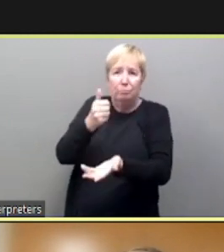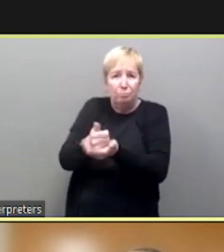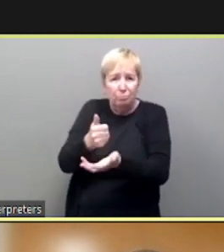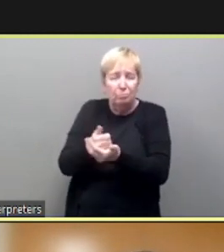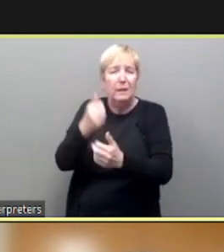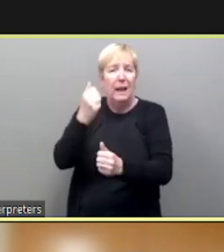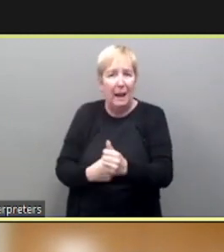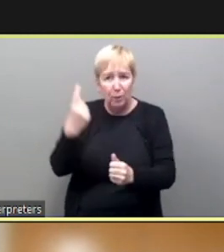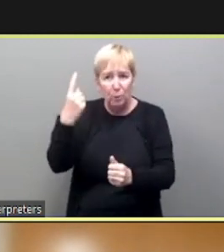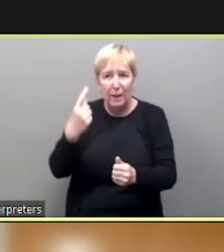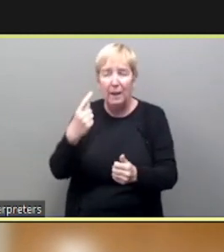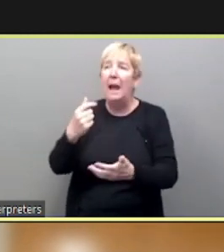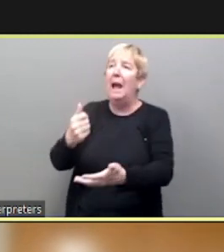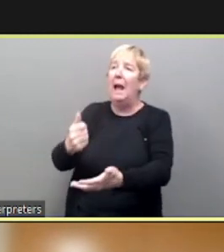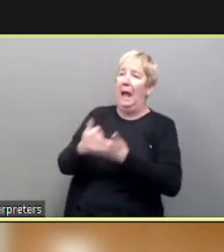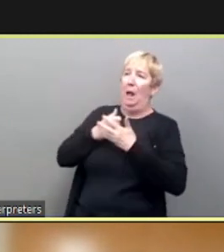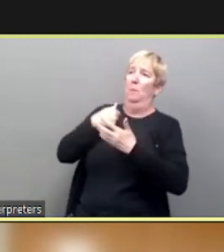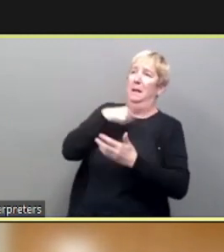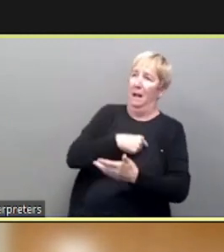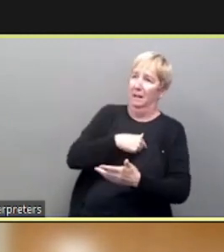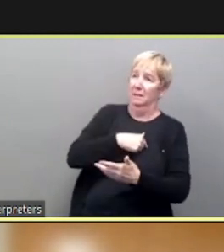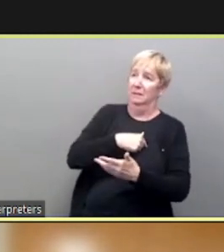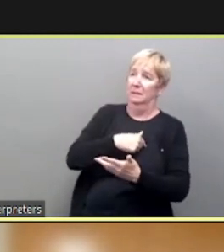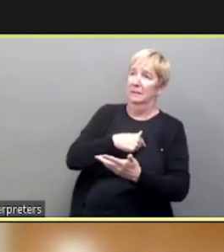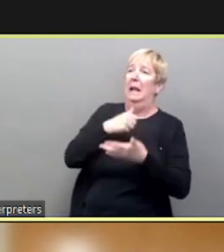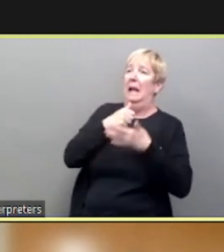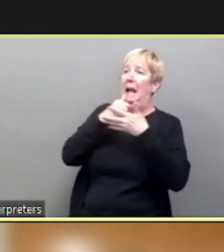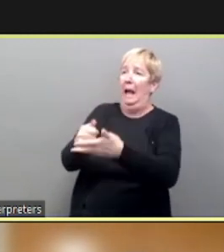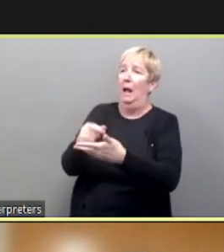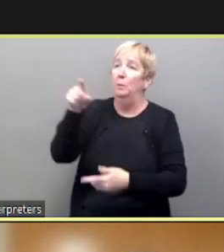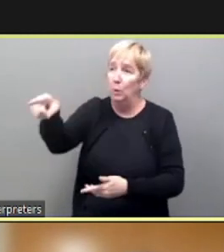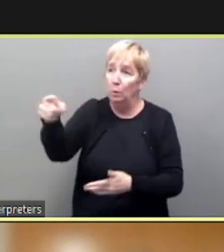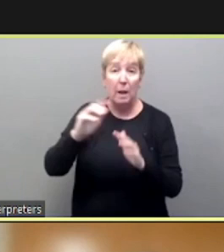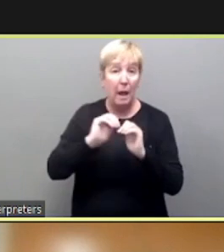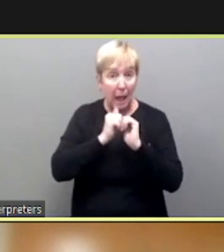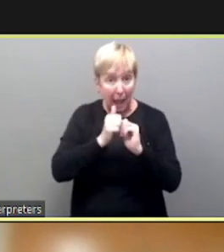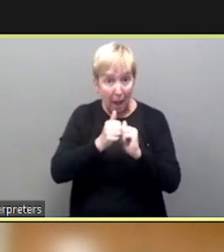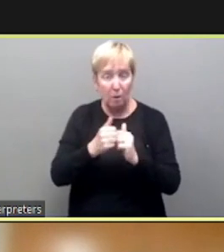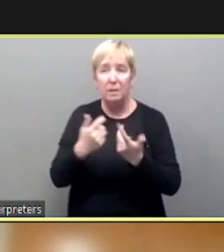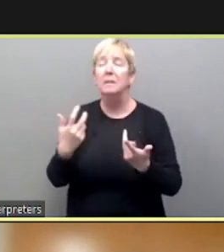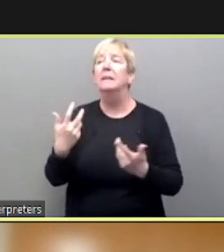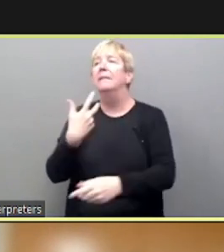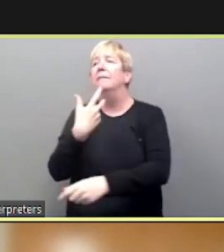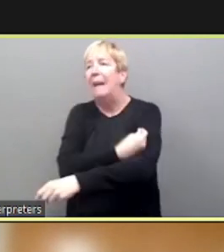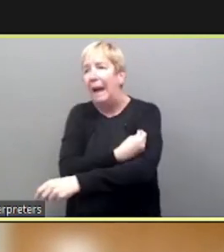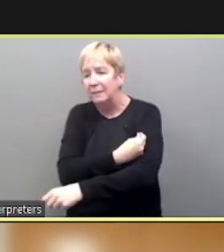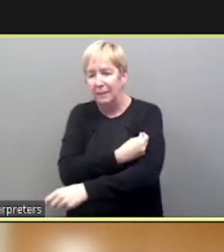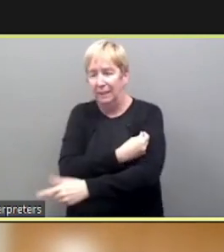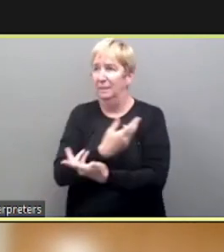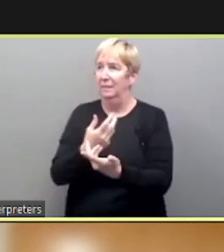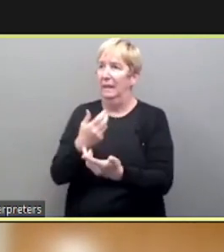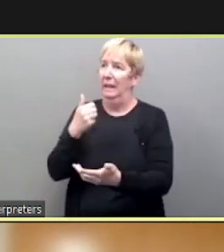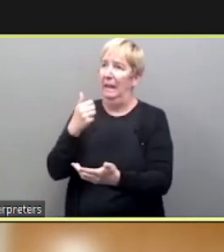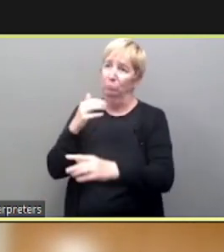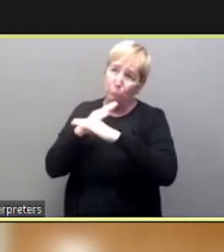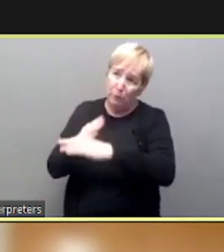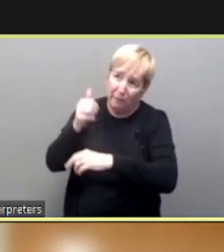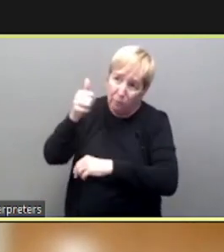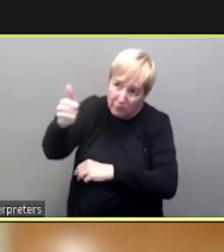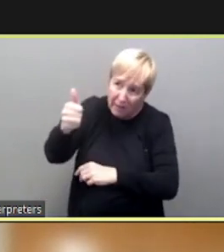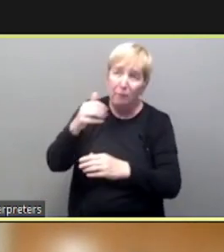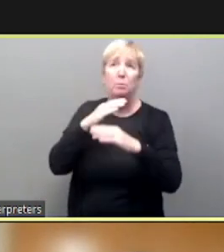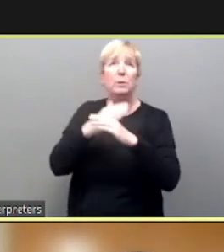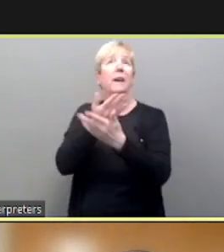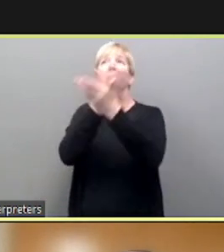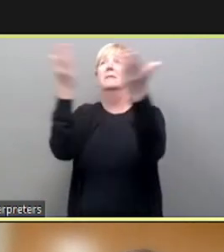us help you and get vaccinated, protect yourself, your family, and protect New Mexicans. Thank you for